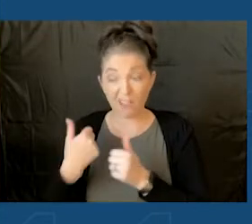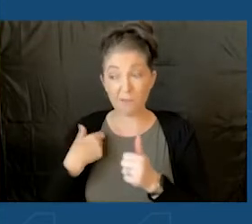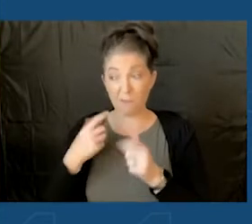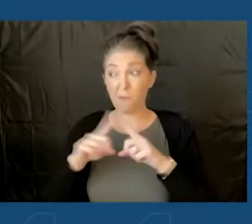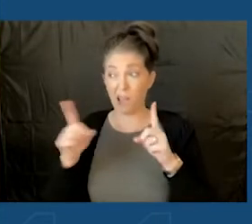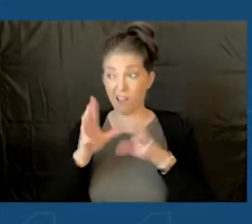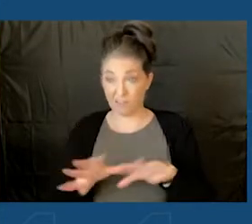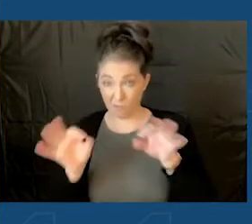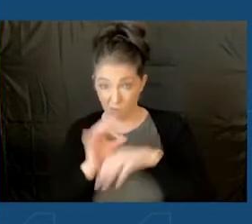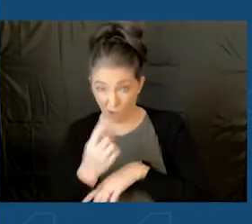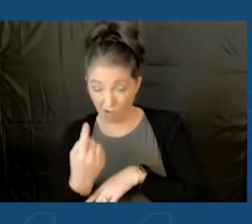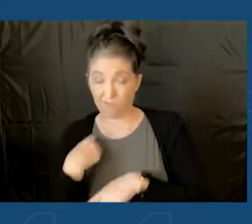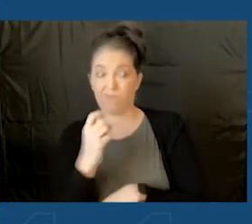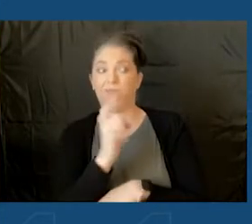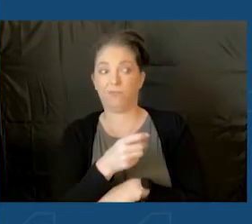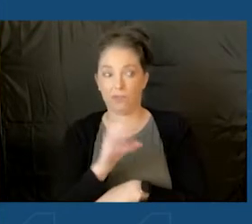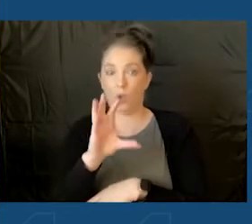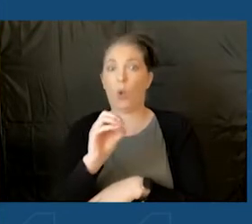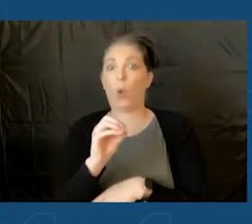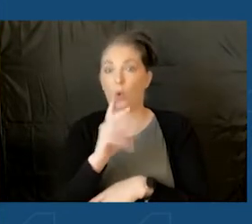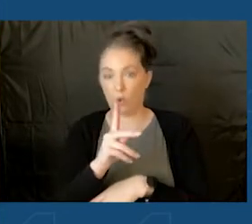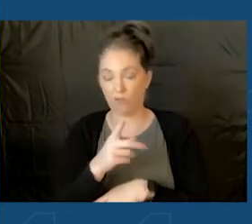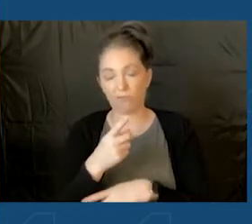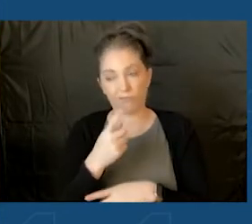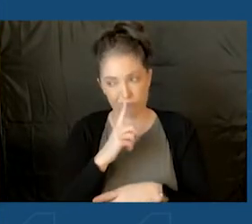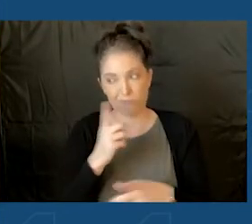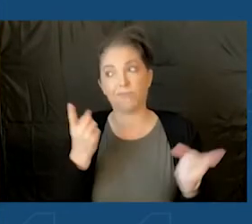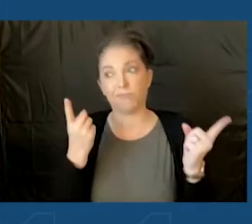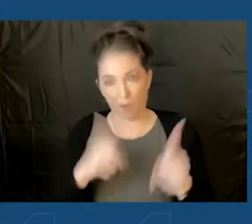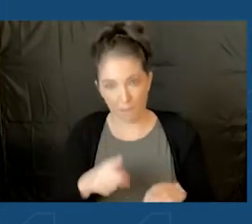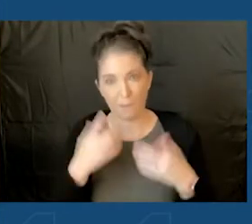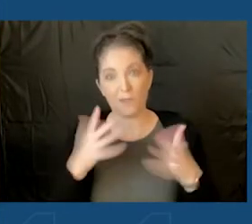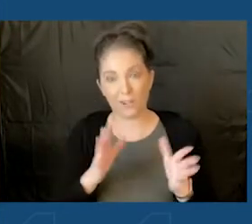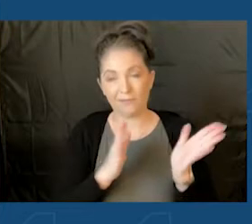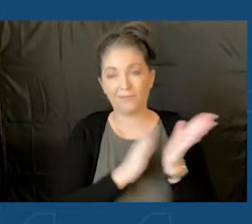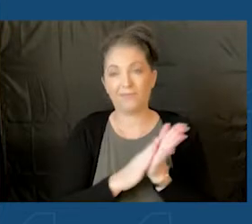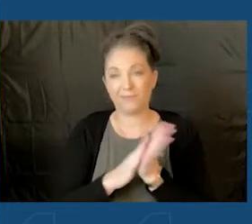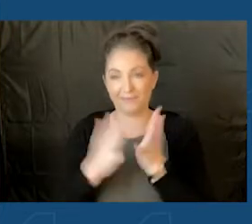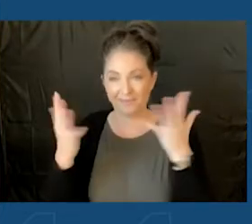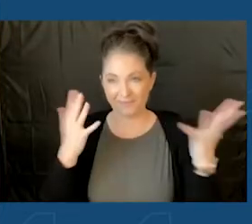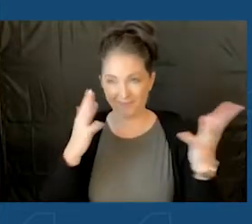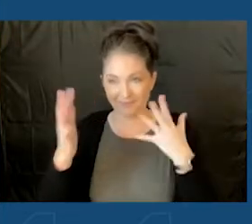the Assembly side, and it gets done. So let's give Vivian a round of applause.